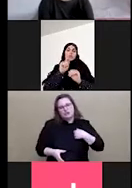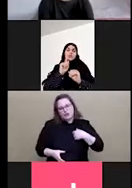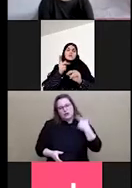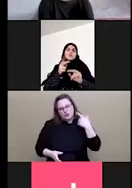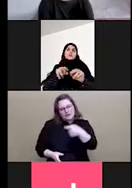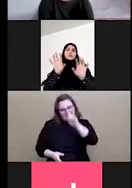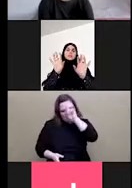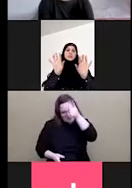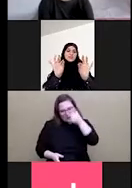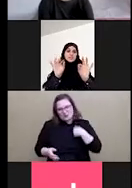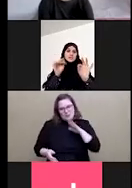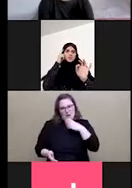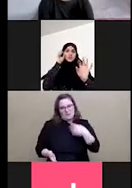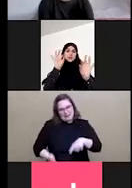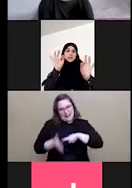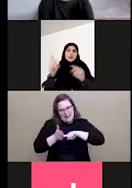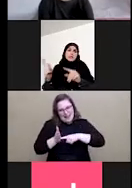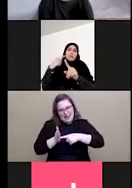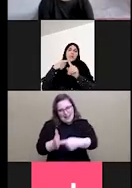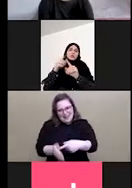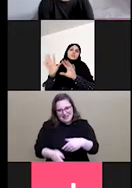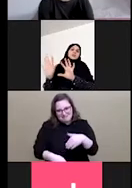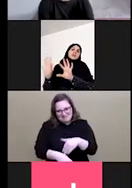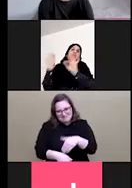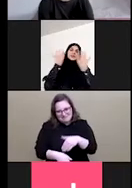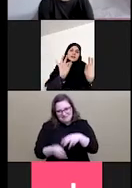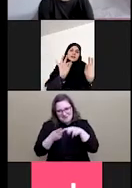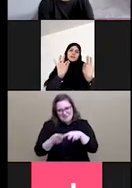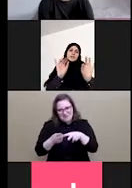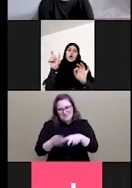much time related to this. So